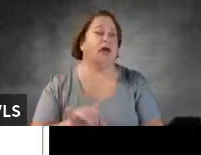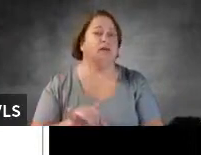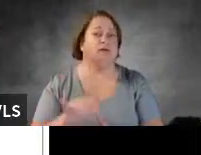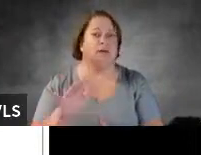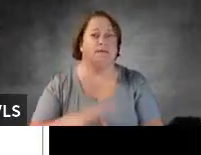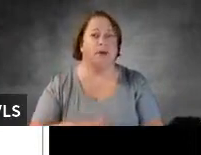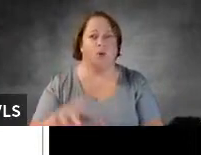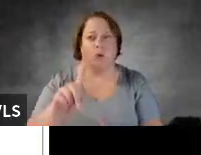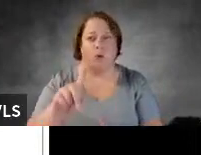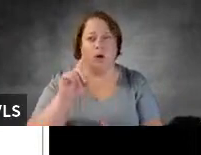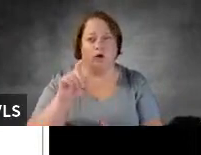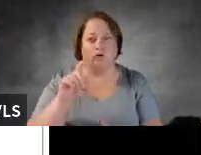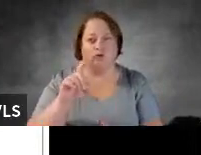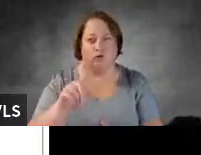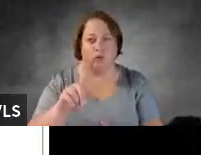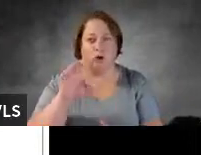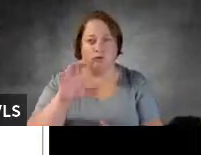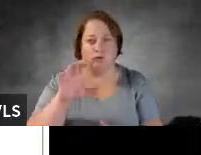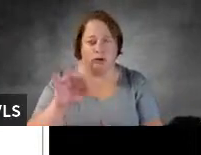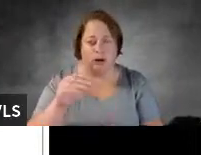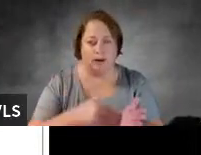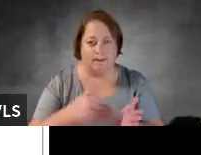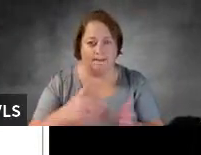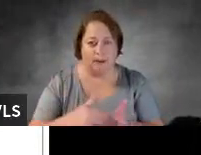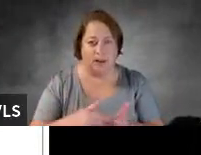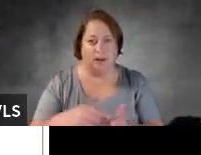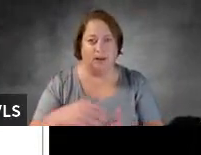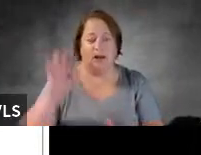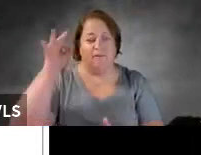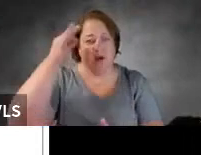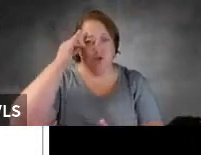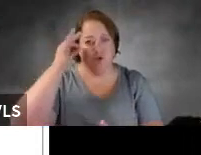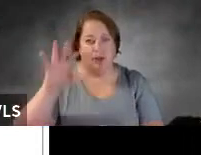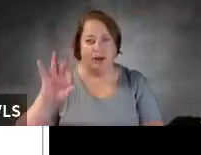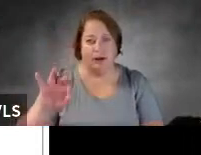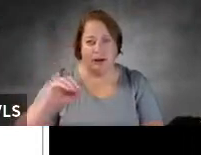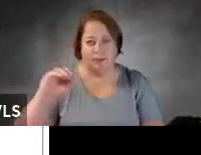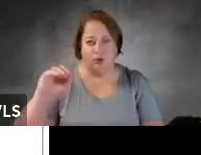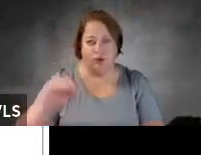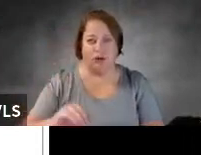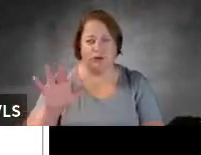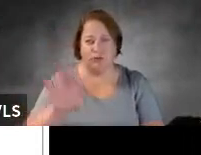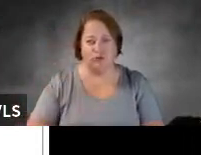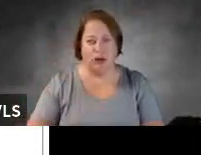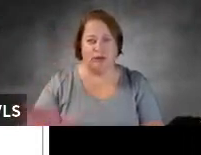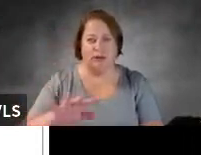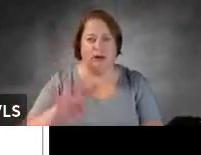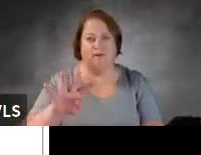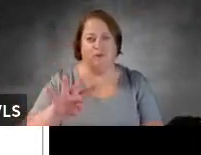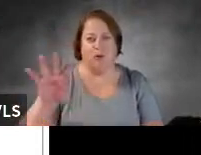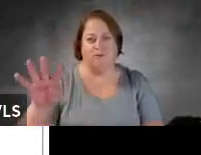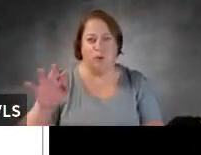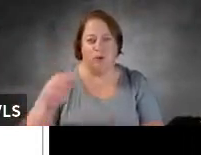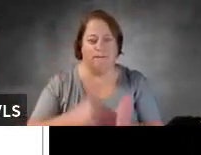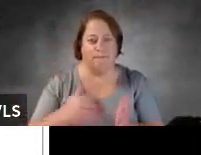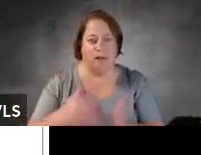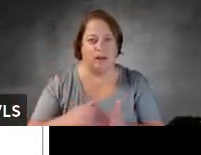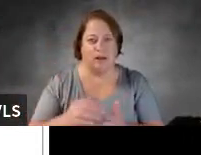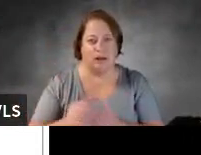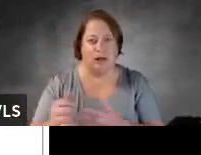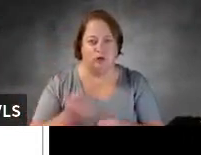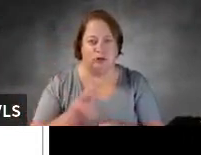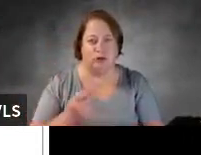about $109 million. And then our federal at 9% is approximately $44 million a